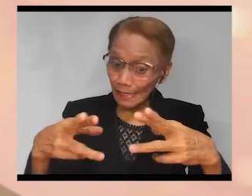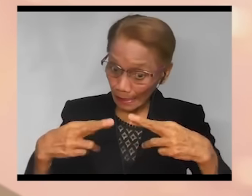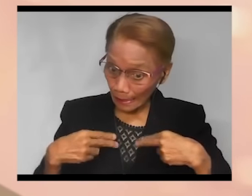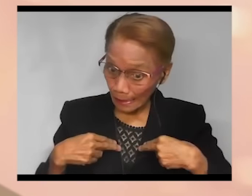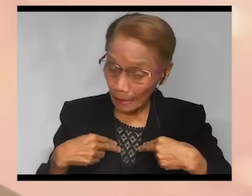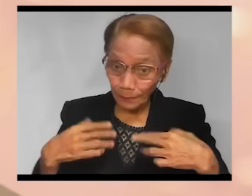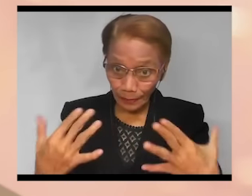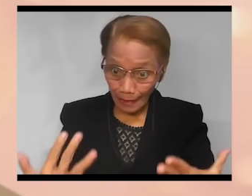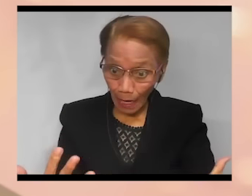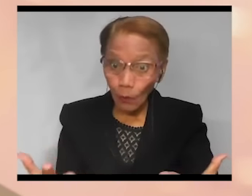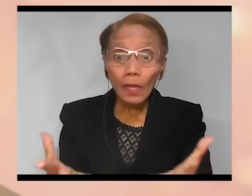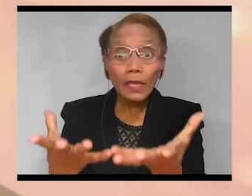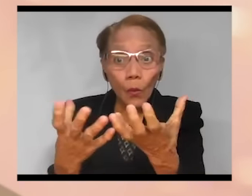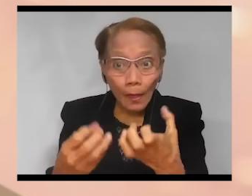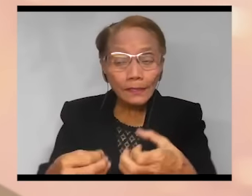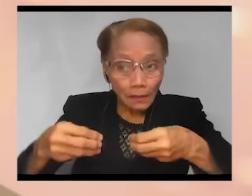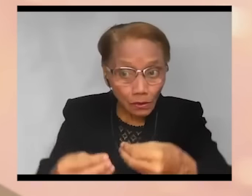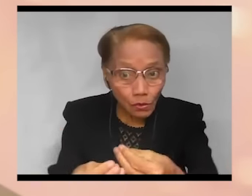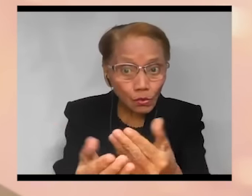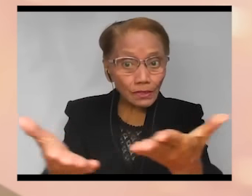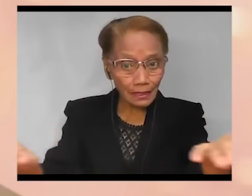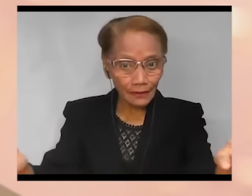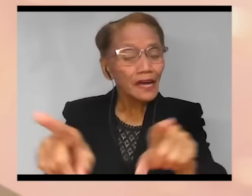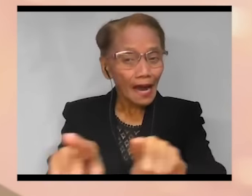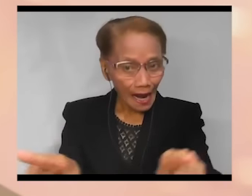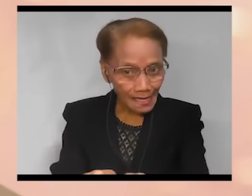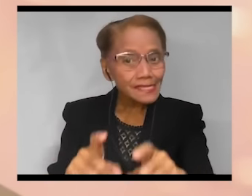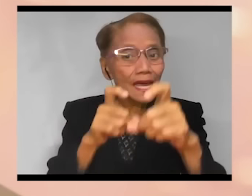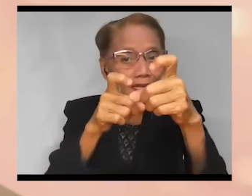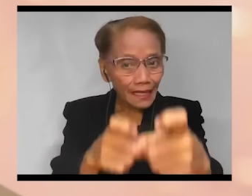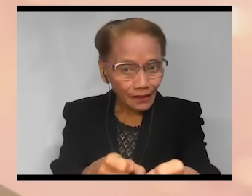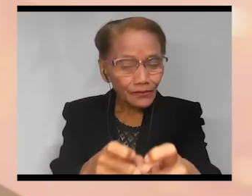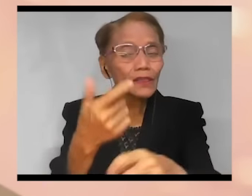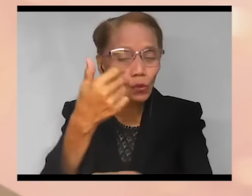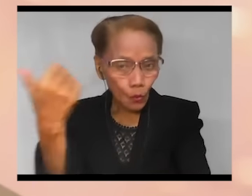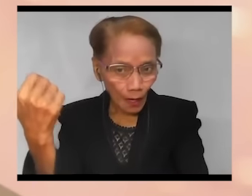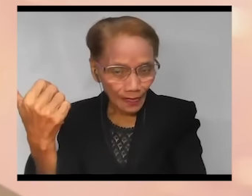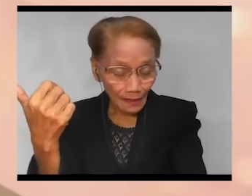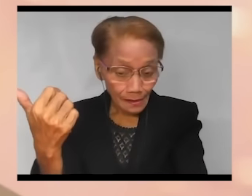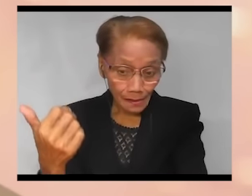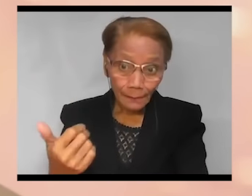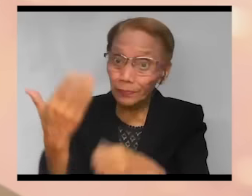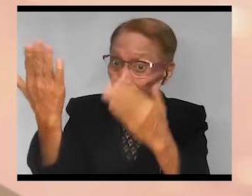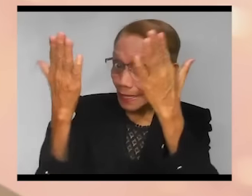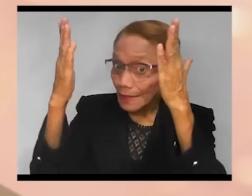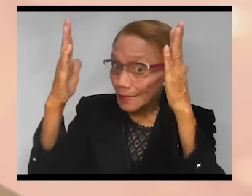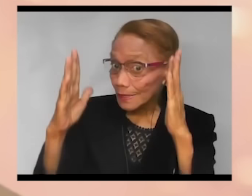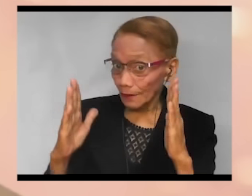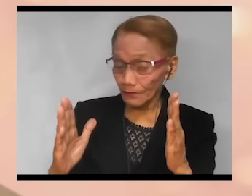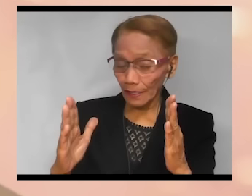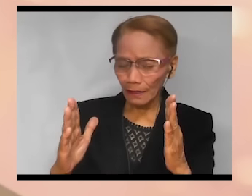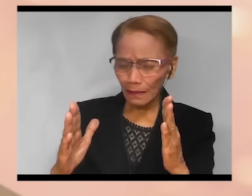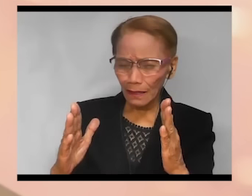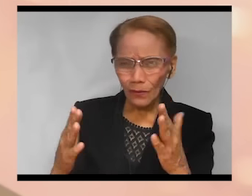received, now he wants to give as a gift to others. The